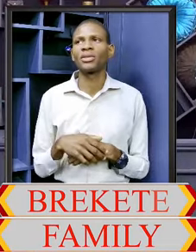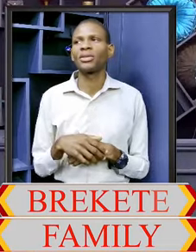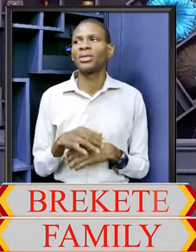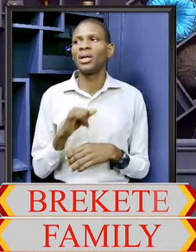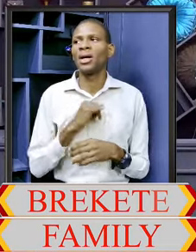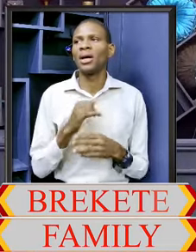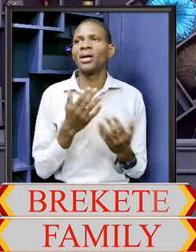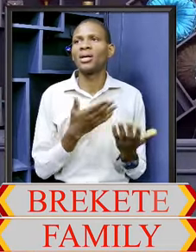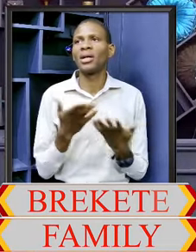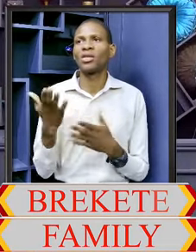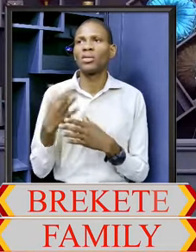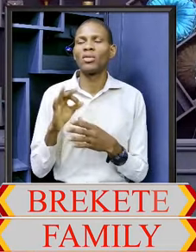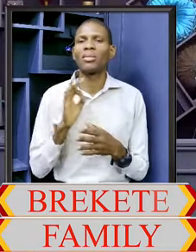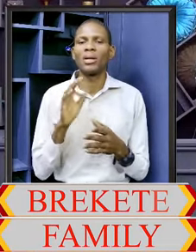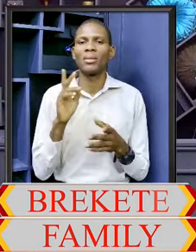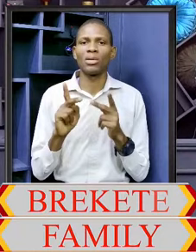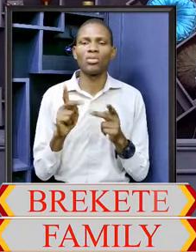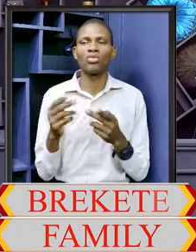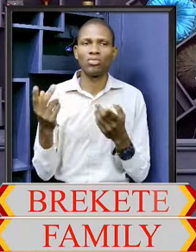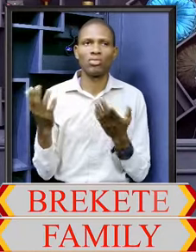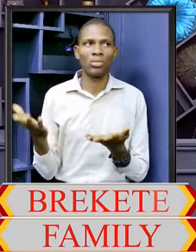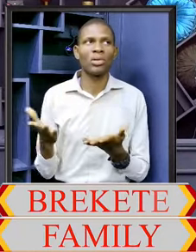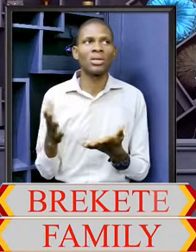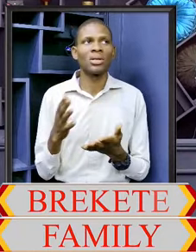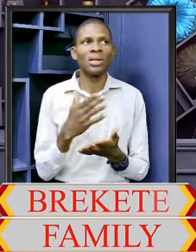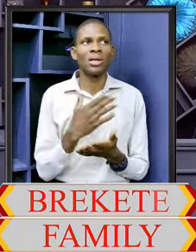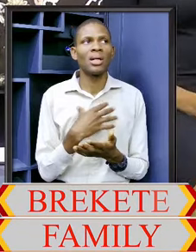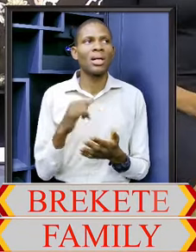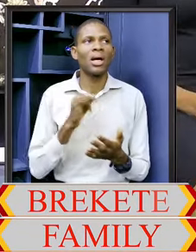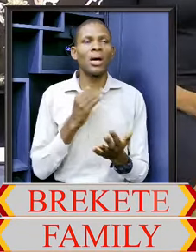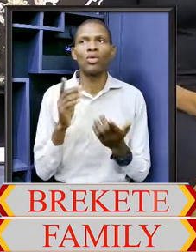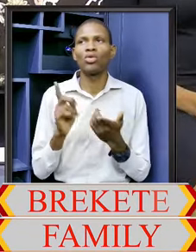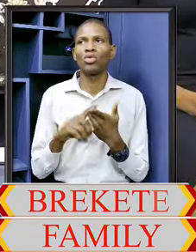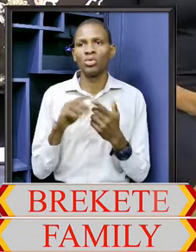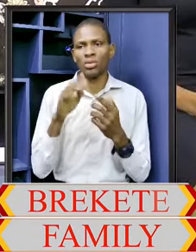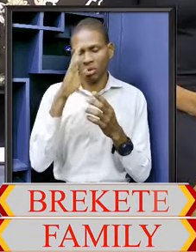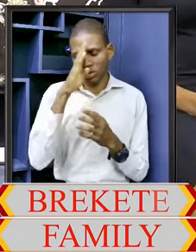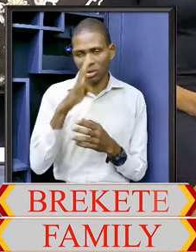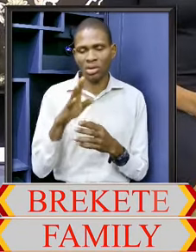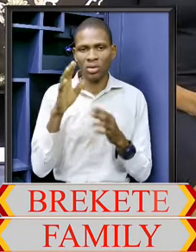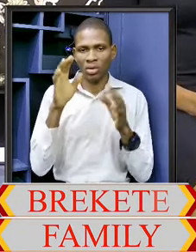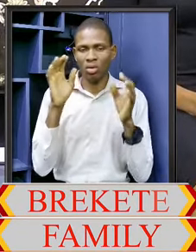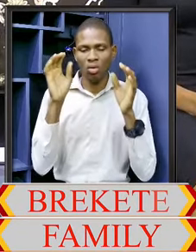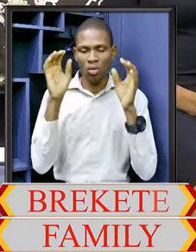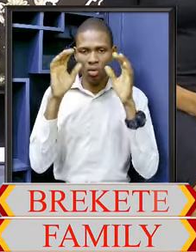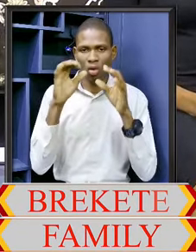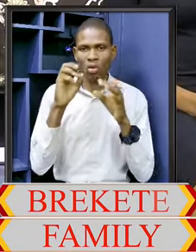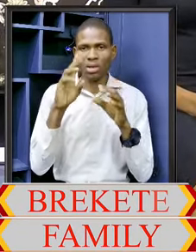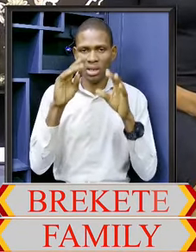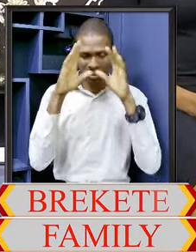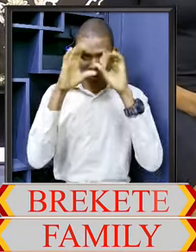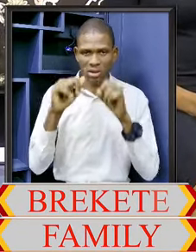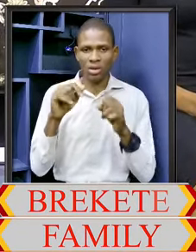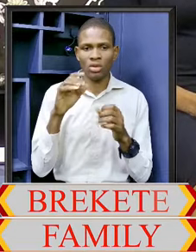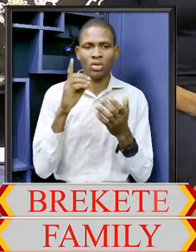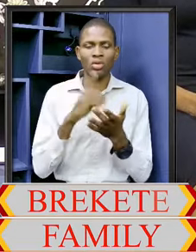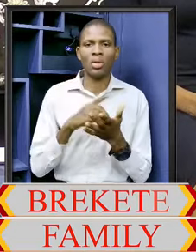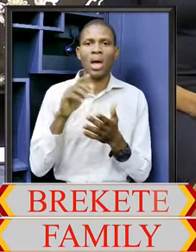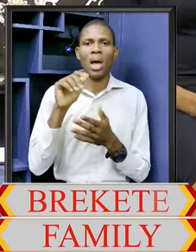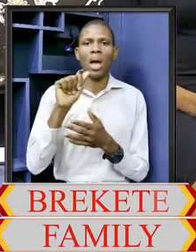I carry some of my people come. And I want greet ordinary president, Dr.